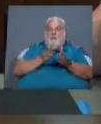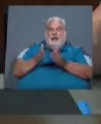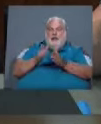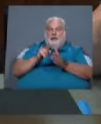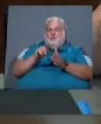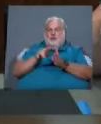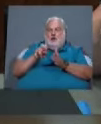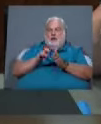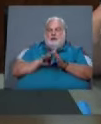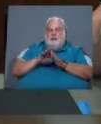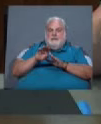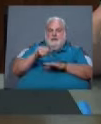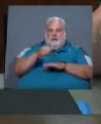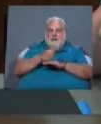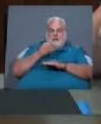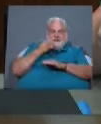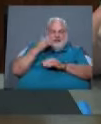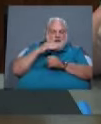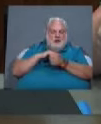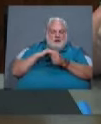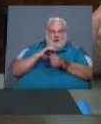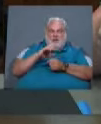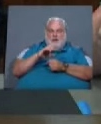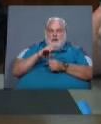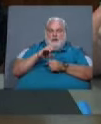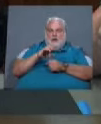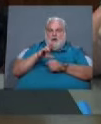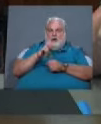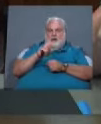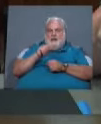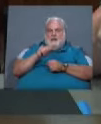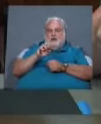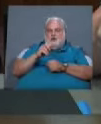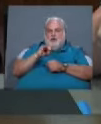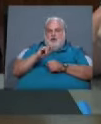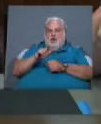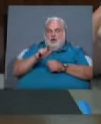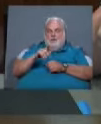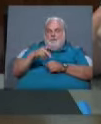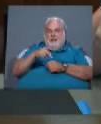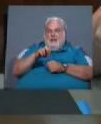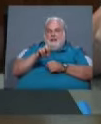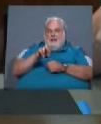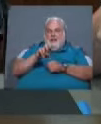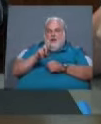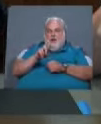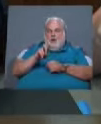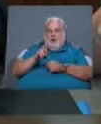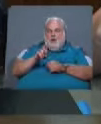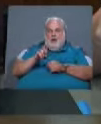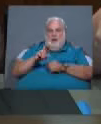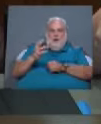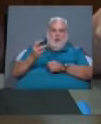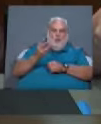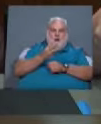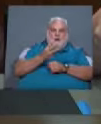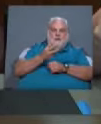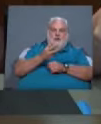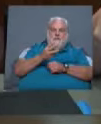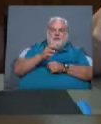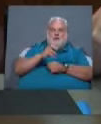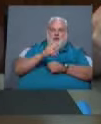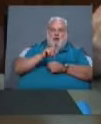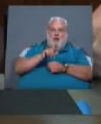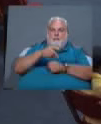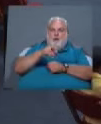establish a planned residential district titled the Crescent Chenal Long Form PDR located on the west side of Chenal Parkway, approximately 1/7 of a mile